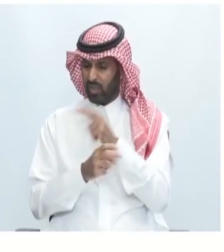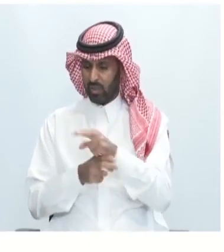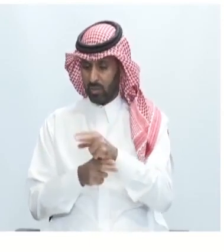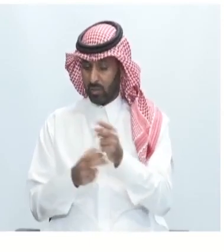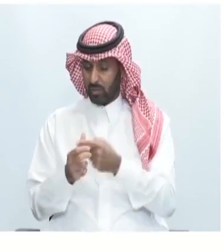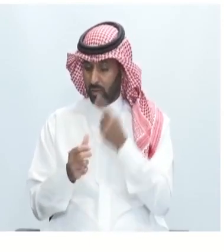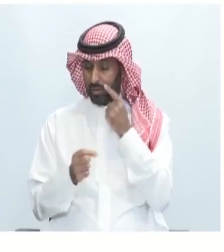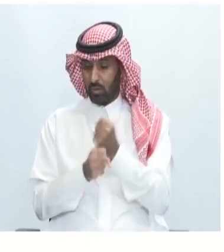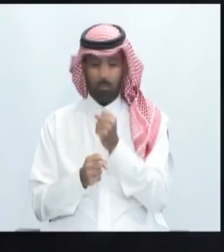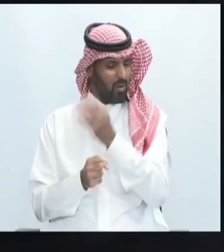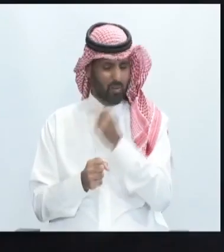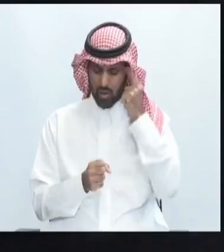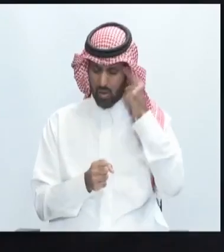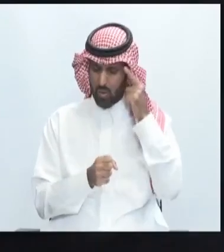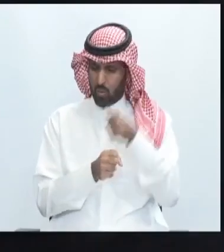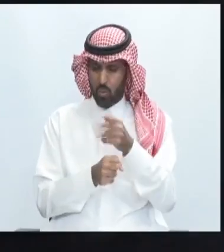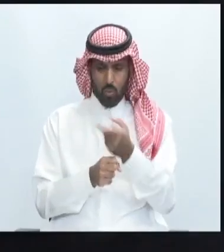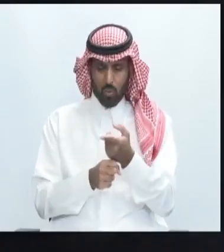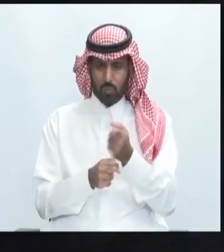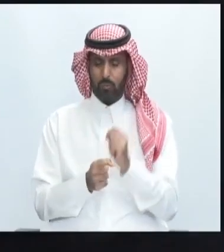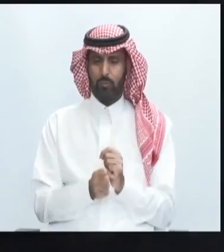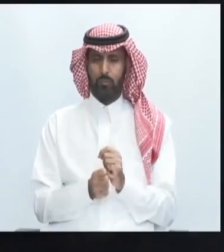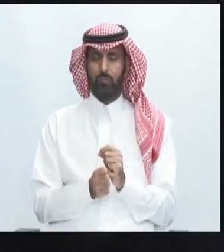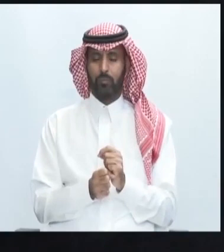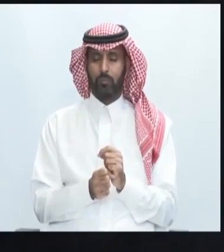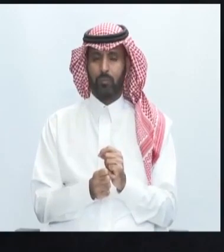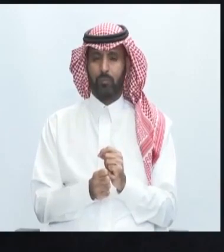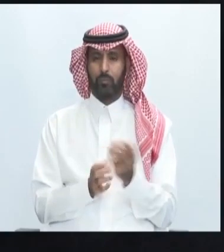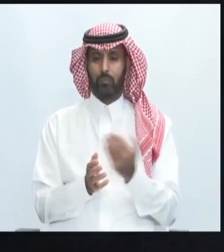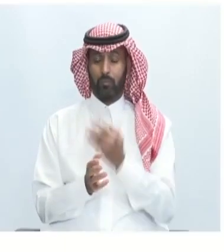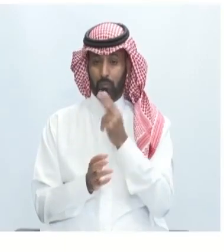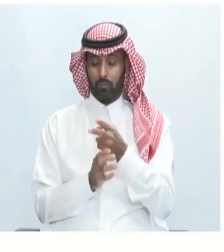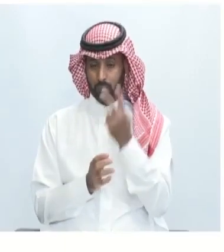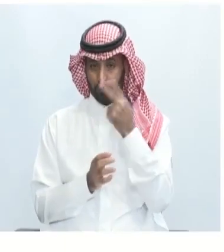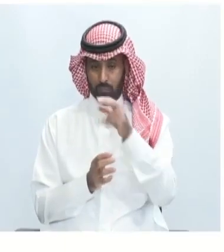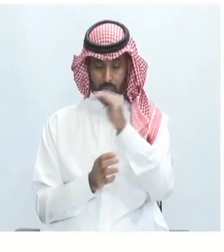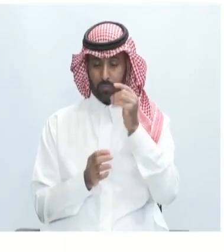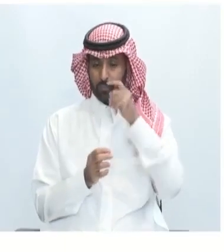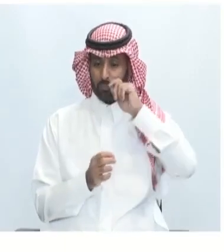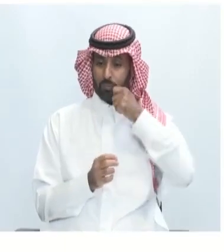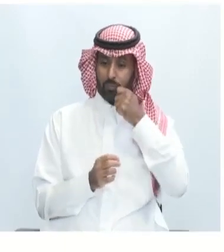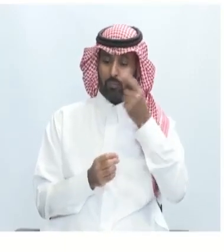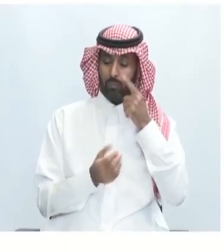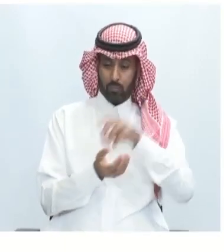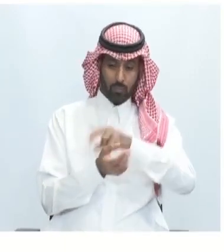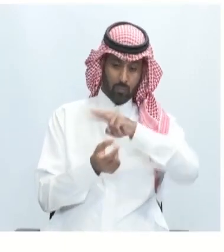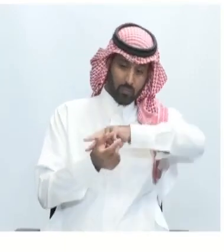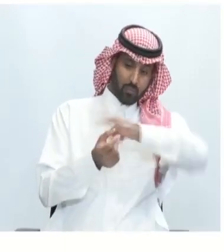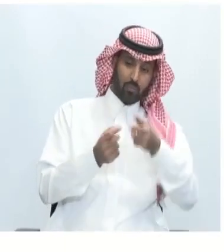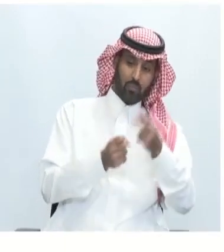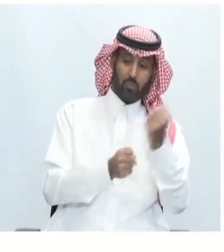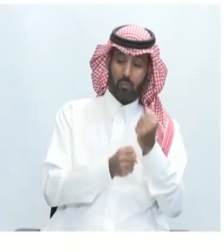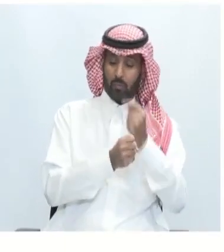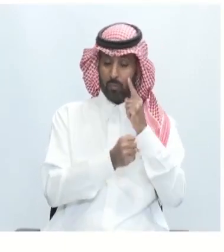is passive. This is the passive form of the sentence. Notice here the men moved from being the